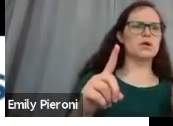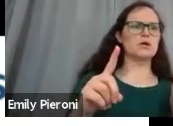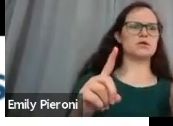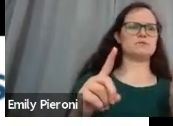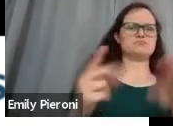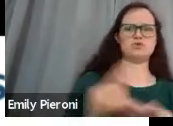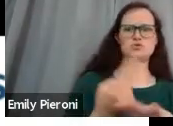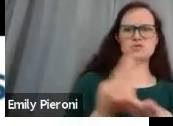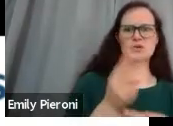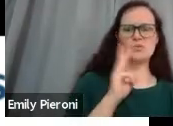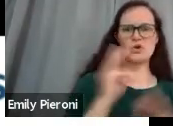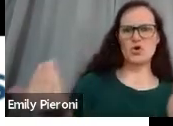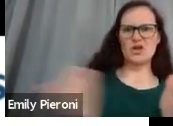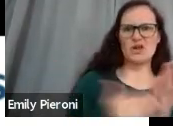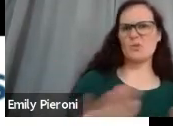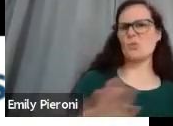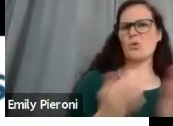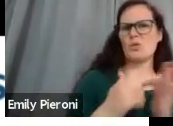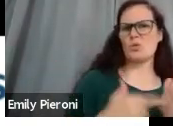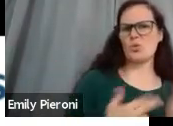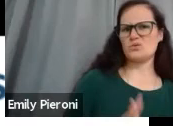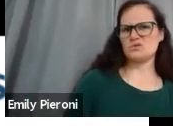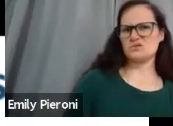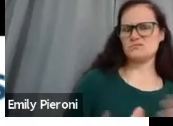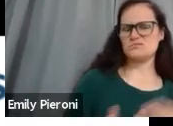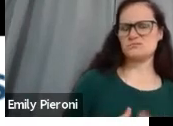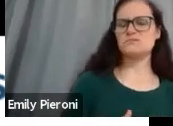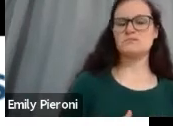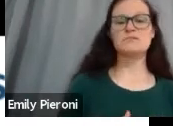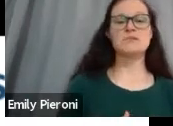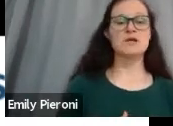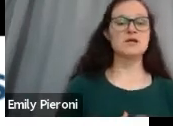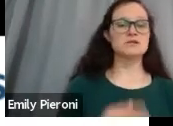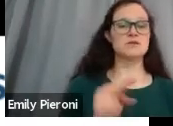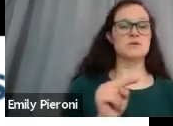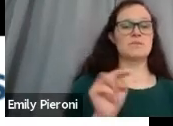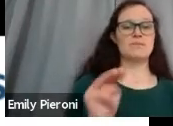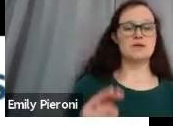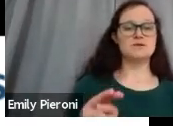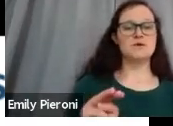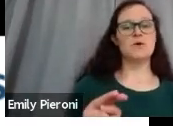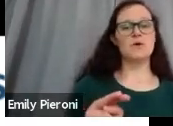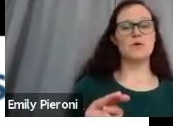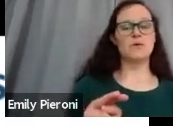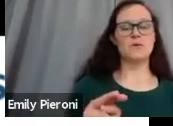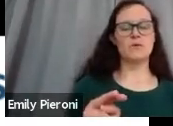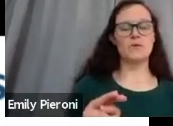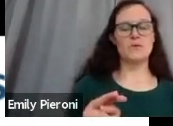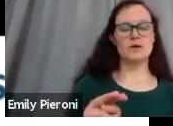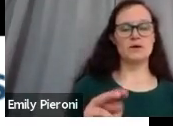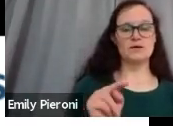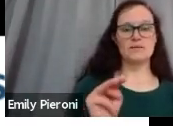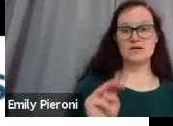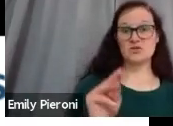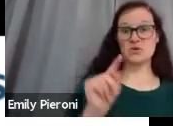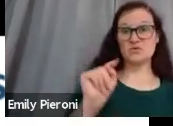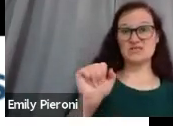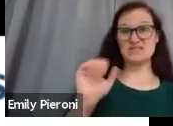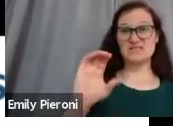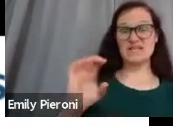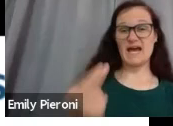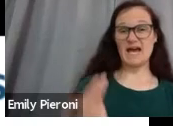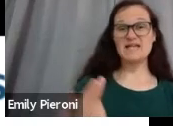water. We've had a conference through New Mexico Environment, through the New Mexico Tech and the New Mexico